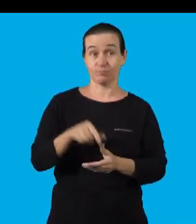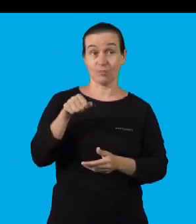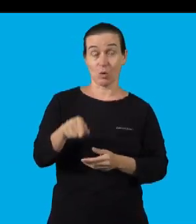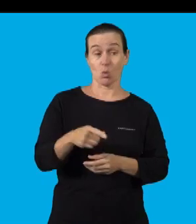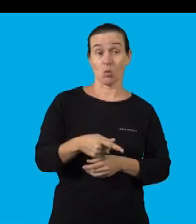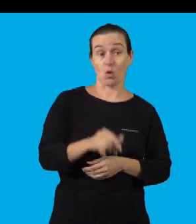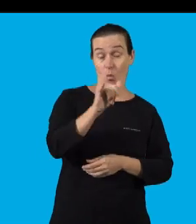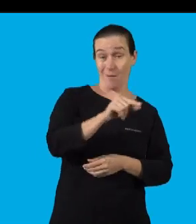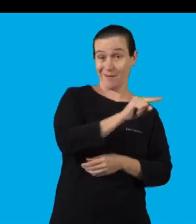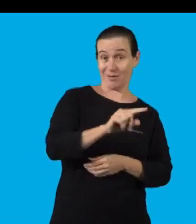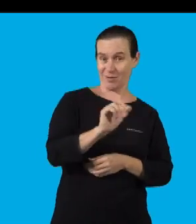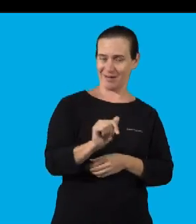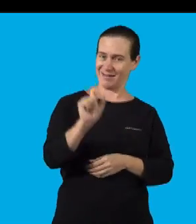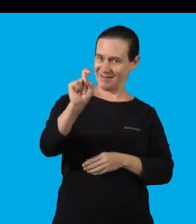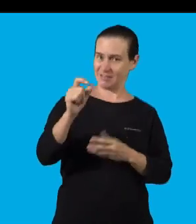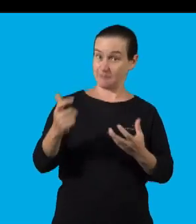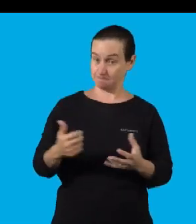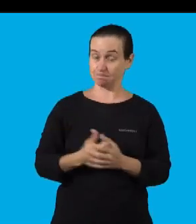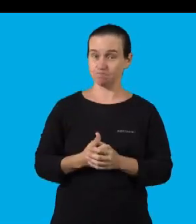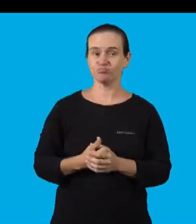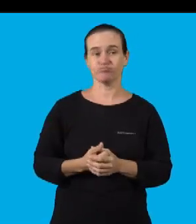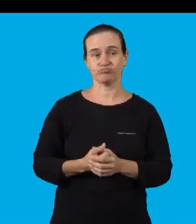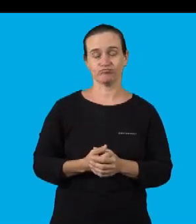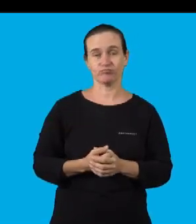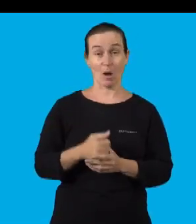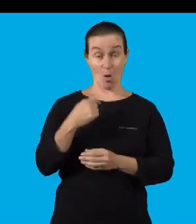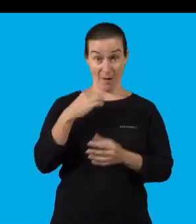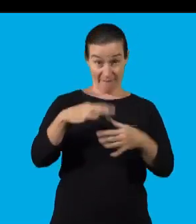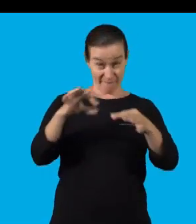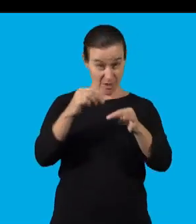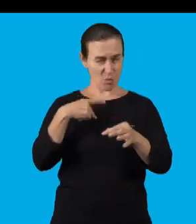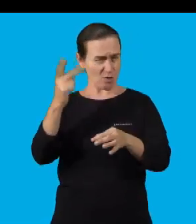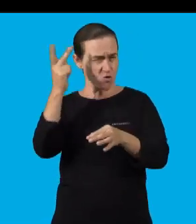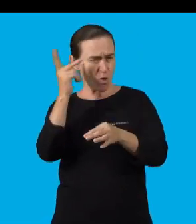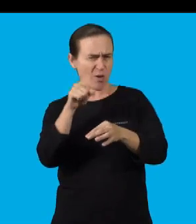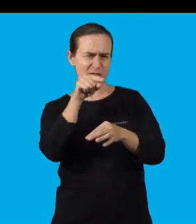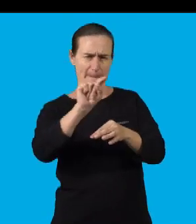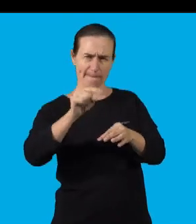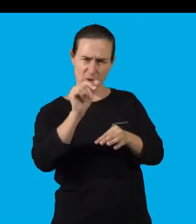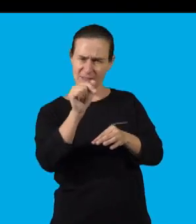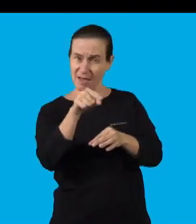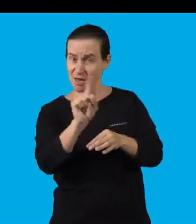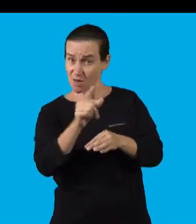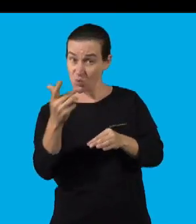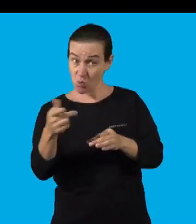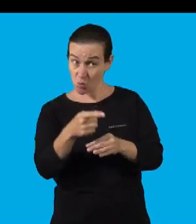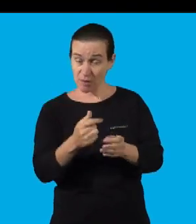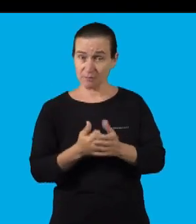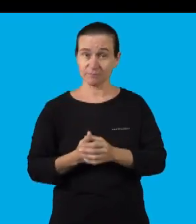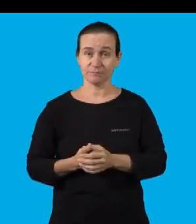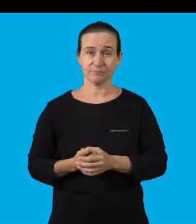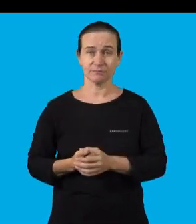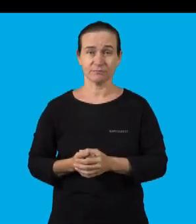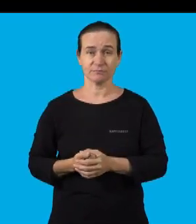equals to A exponent x. We are going to say the only thing we do know about this coordinate of A, or what we